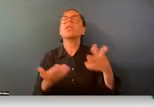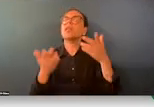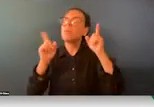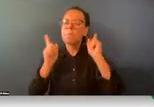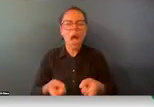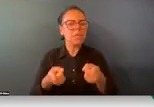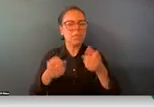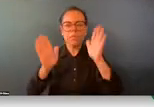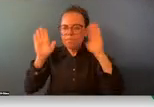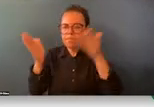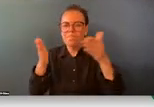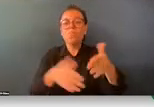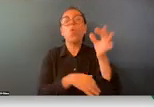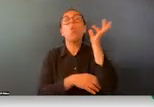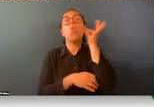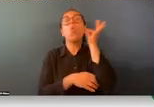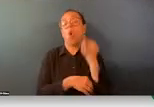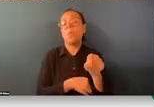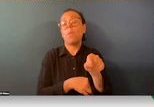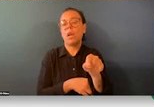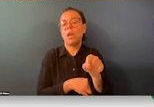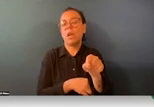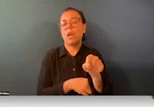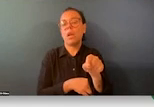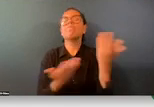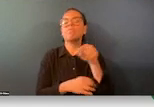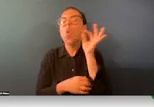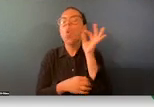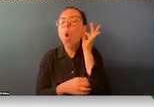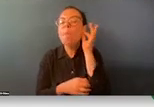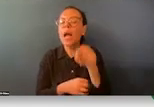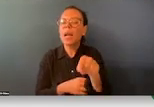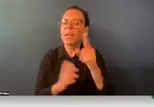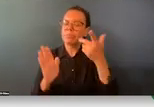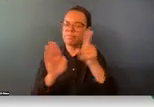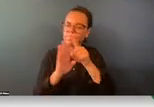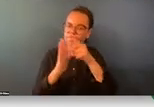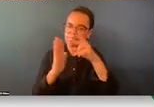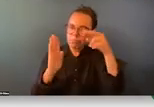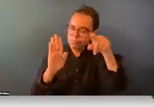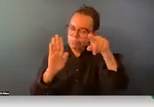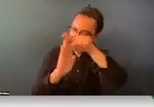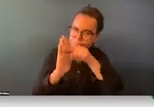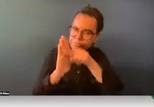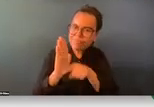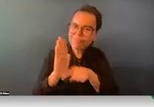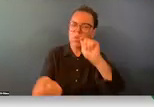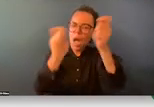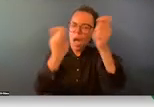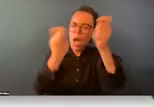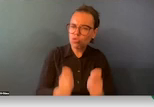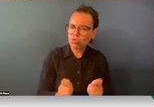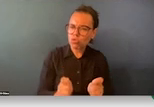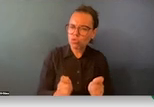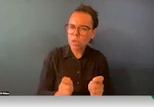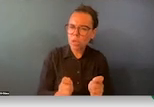will consider the needs of women when developing national strategies by interacting with the Committee on Women and Family Affairs,